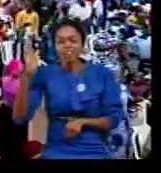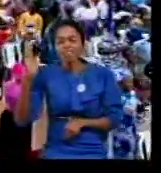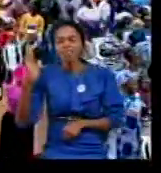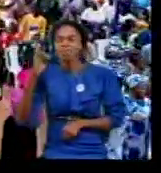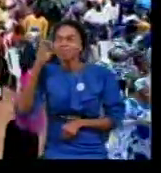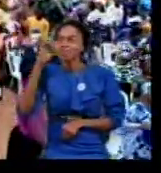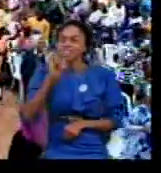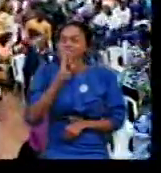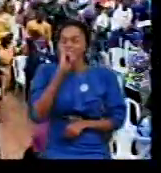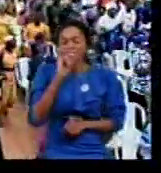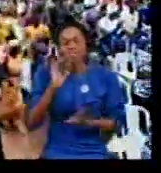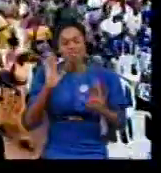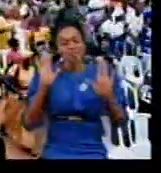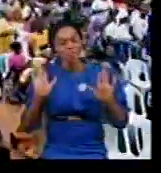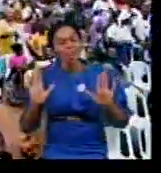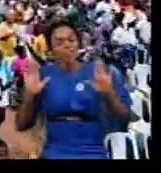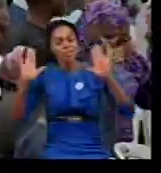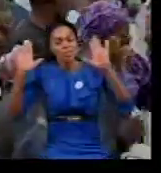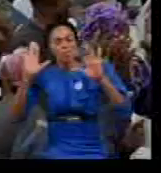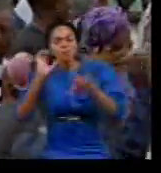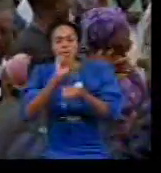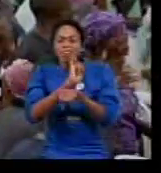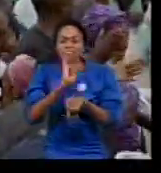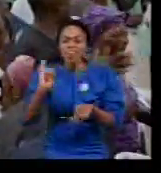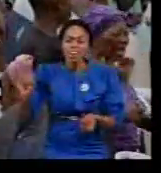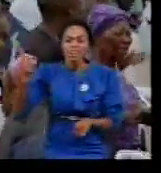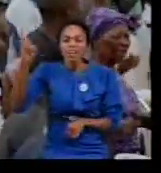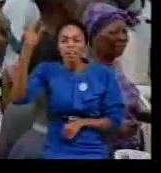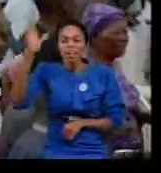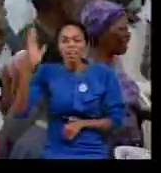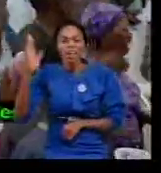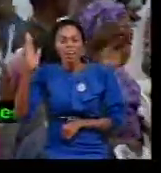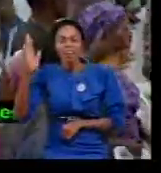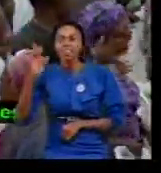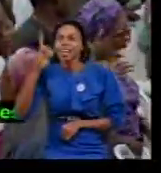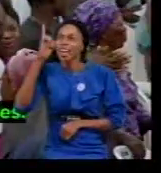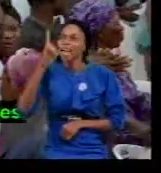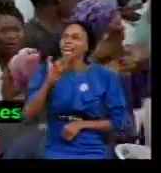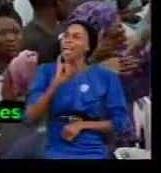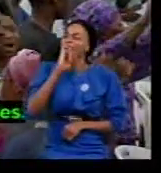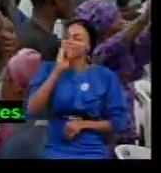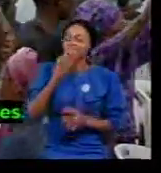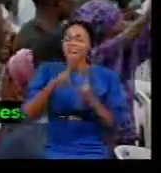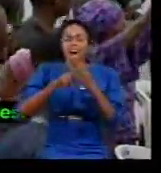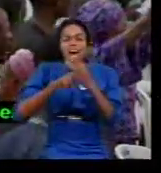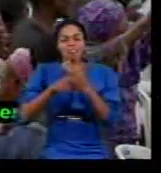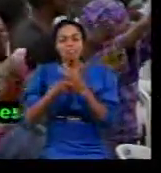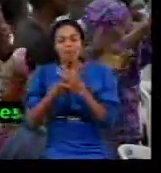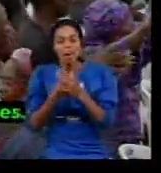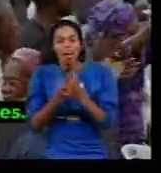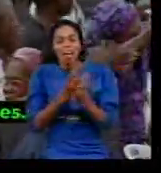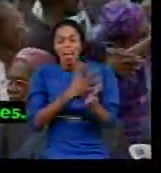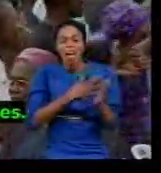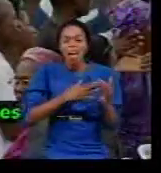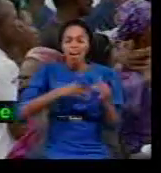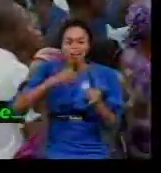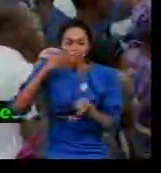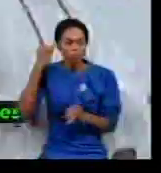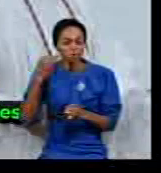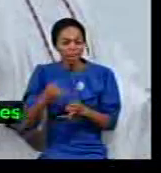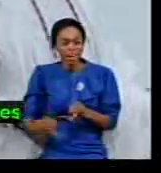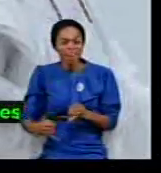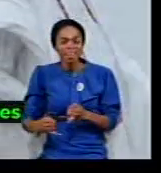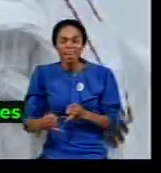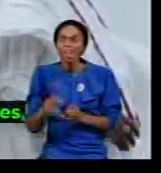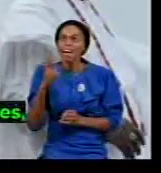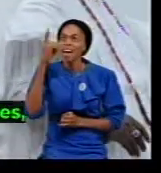this complete assurance, we are going to follow it in Jesus' name. Look at another thing in the life of this man, in the life of Gideon. We're looking